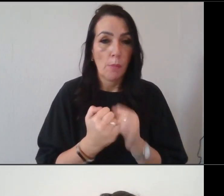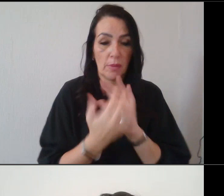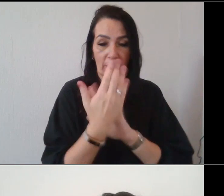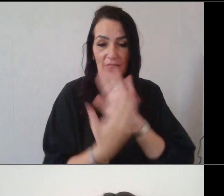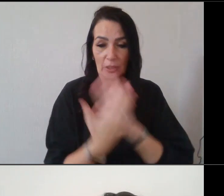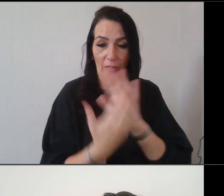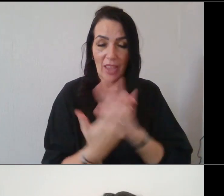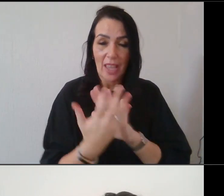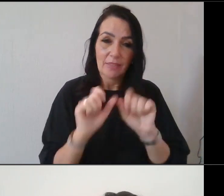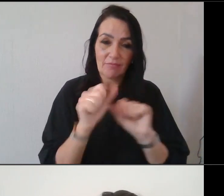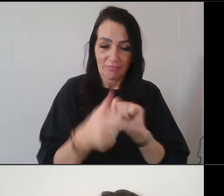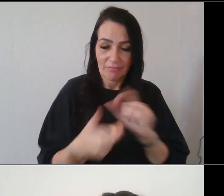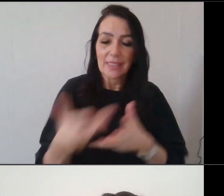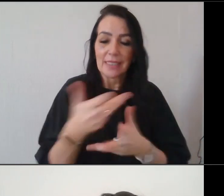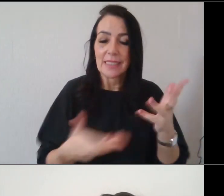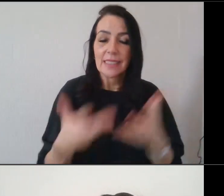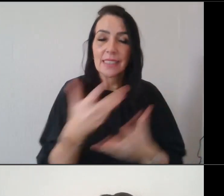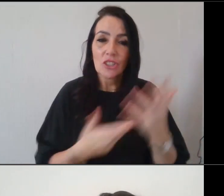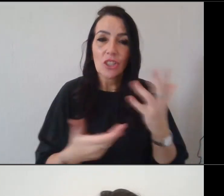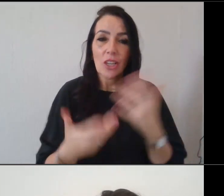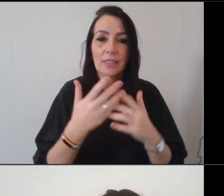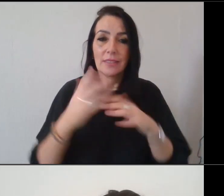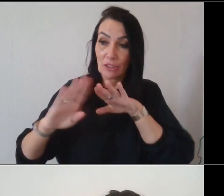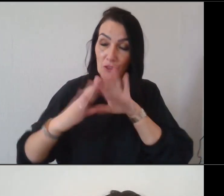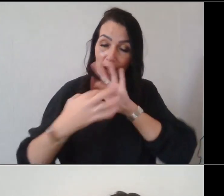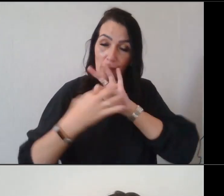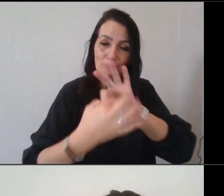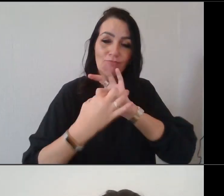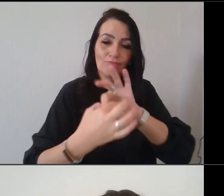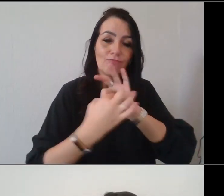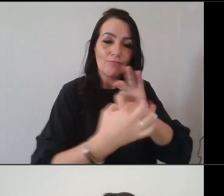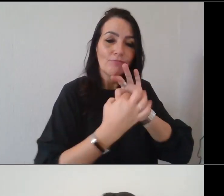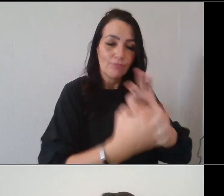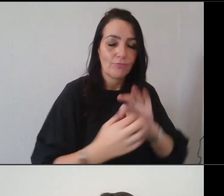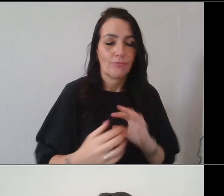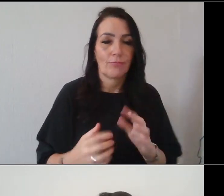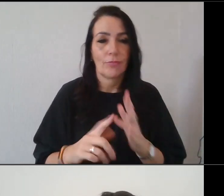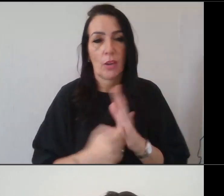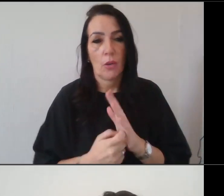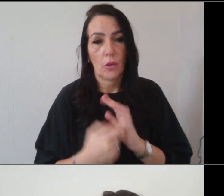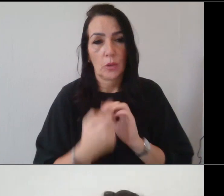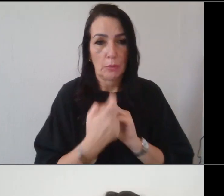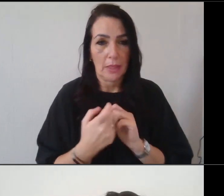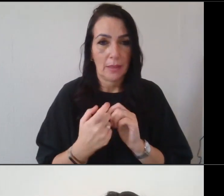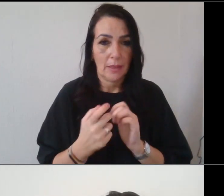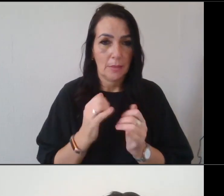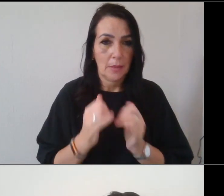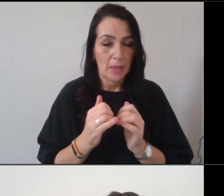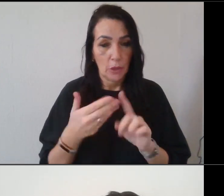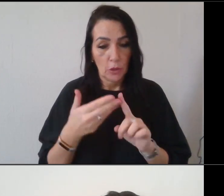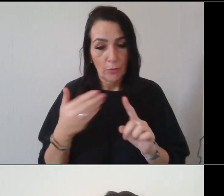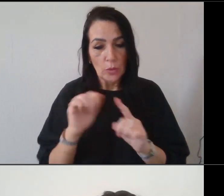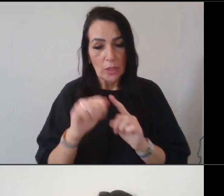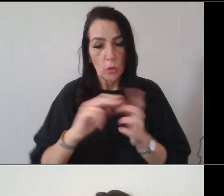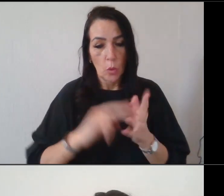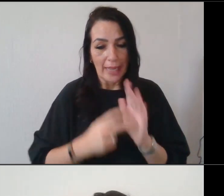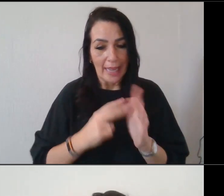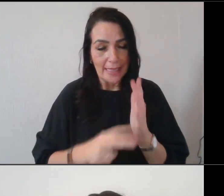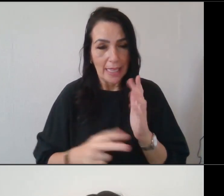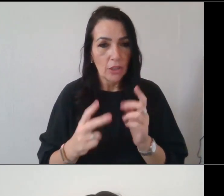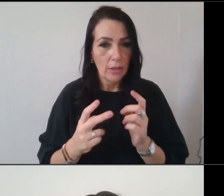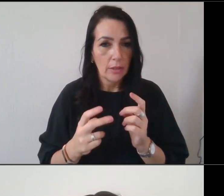have a discussion, you engage with the trainer. You might also think that some people, you might have noticed within your organization that some